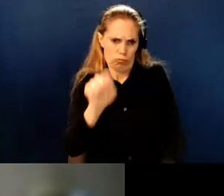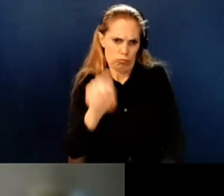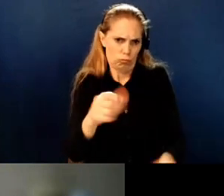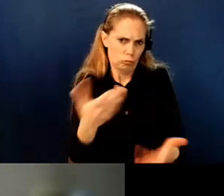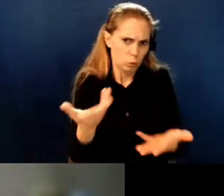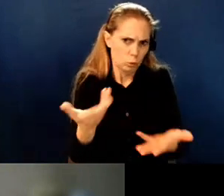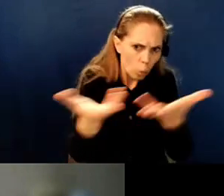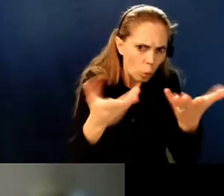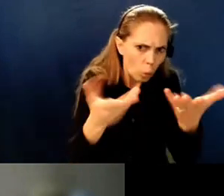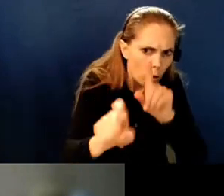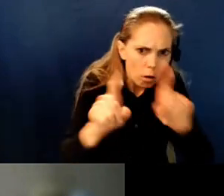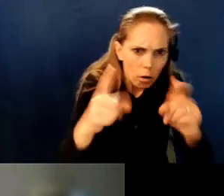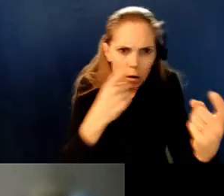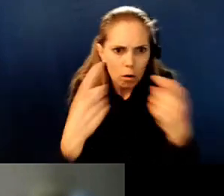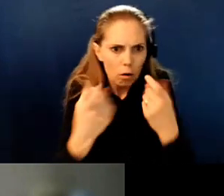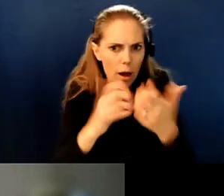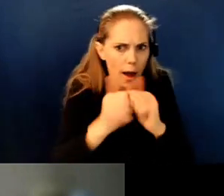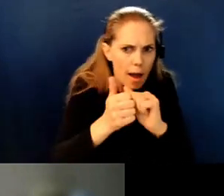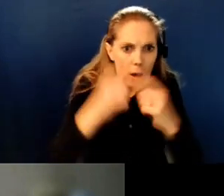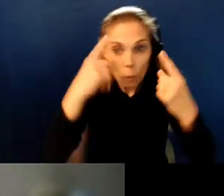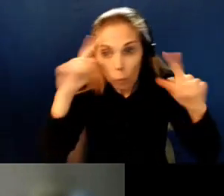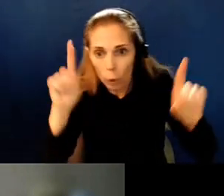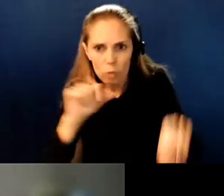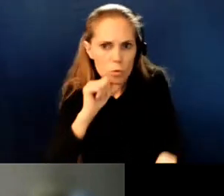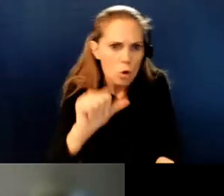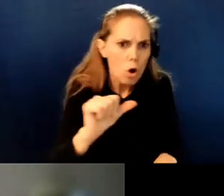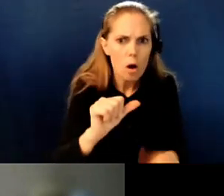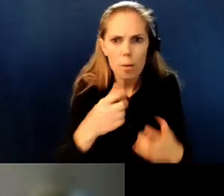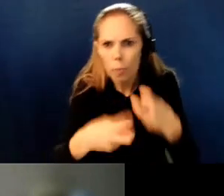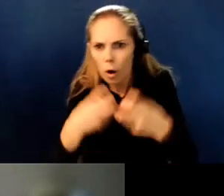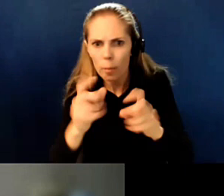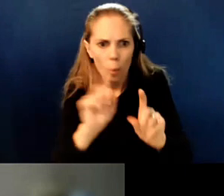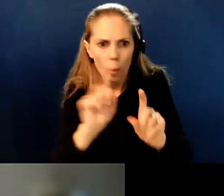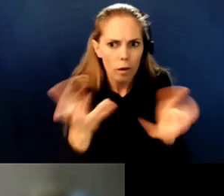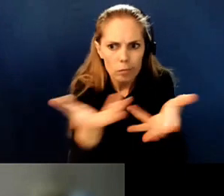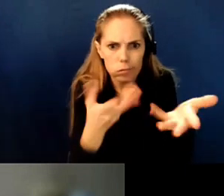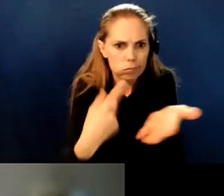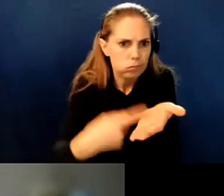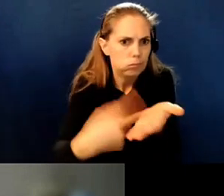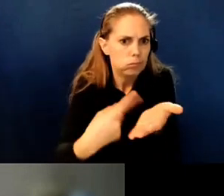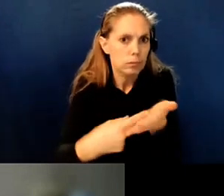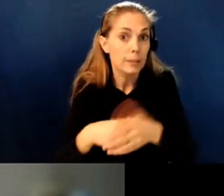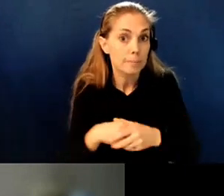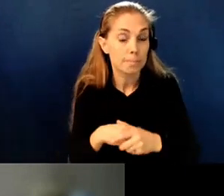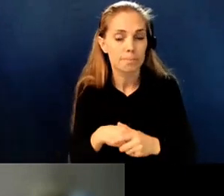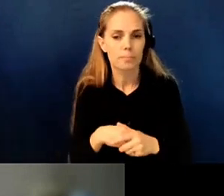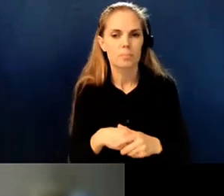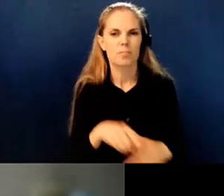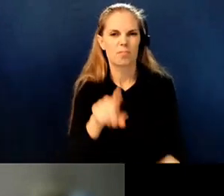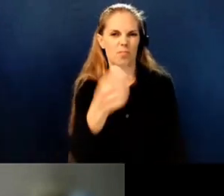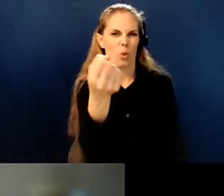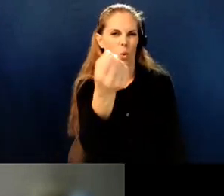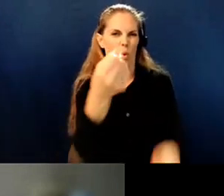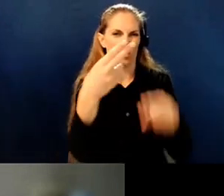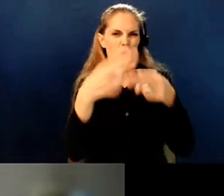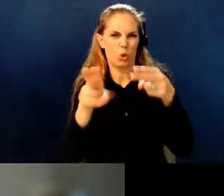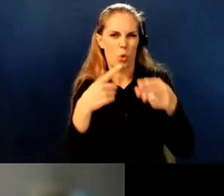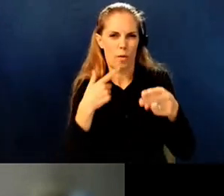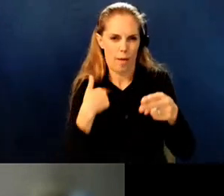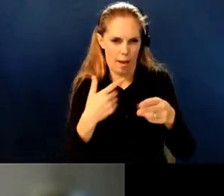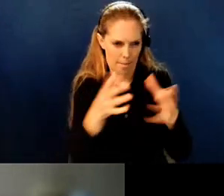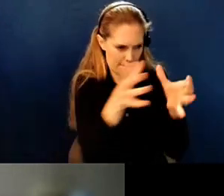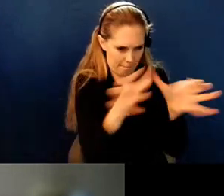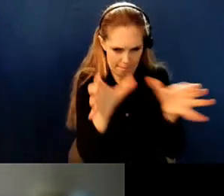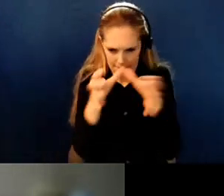for us to really kind of go over that and discuss a bit in more detail. So let me set up the breakout rooms first, but before I do